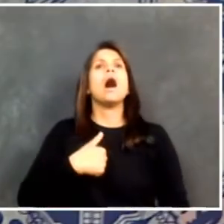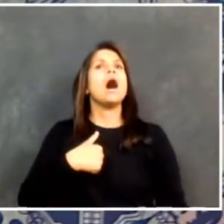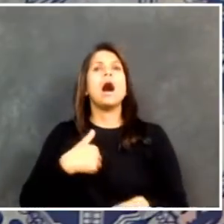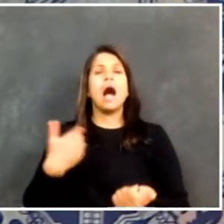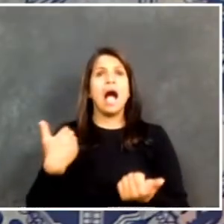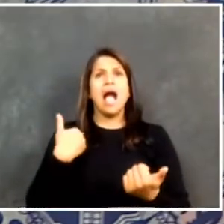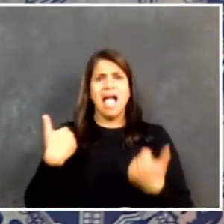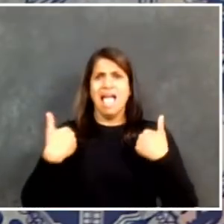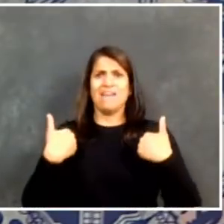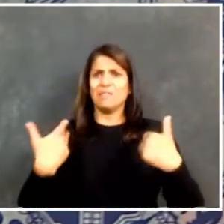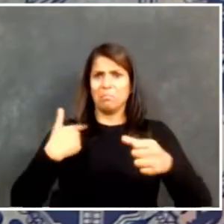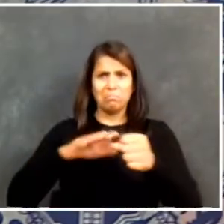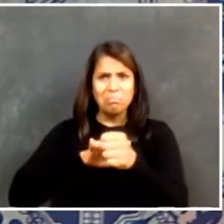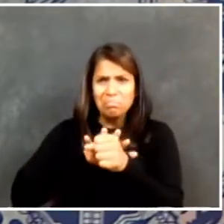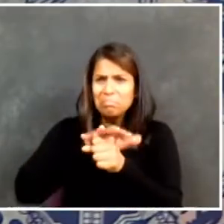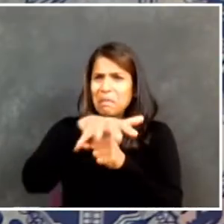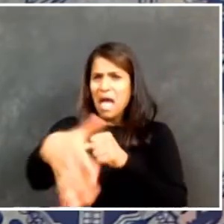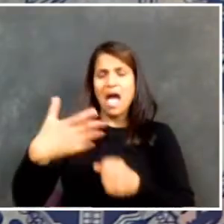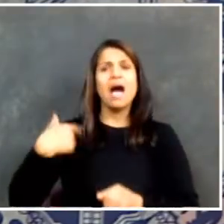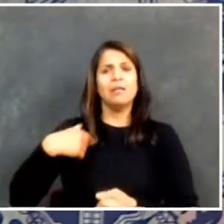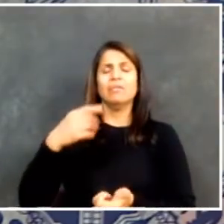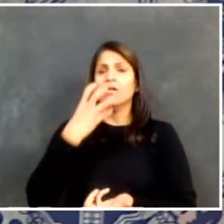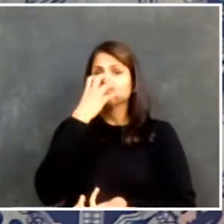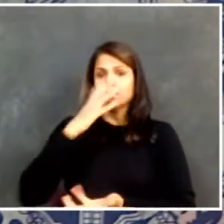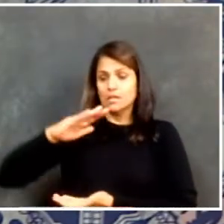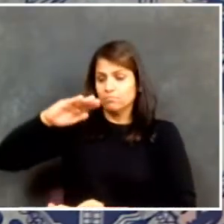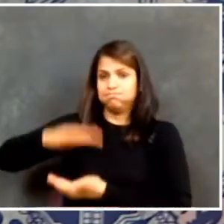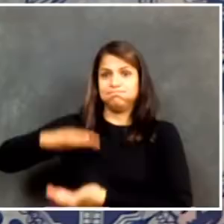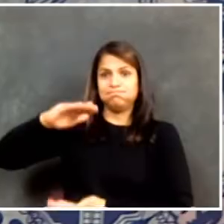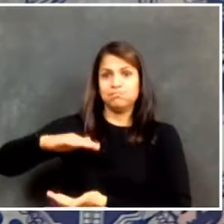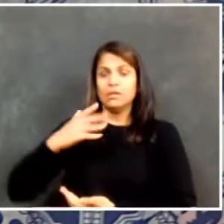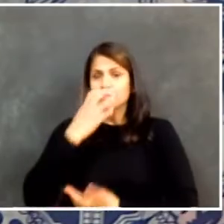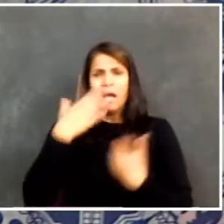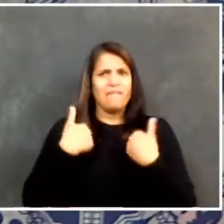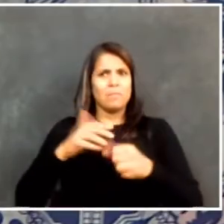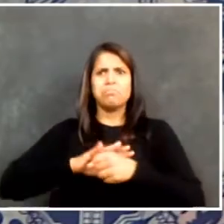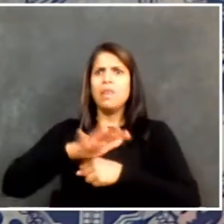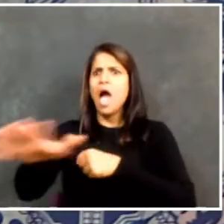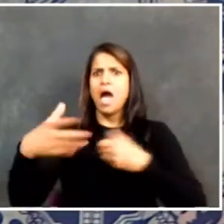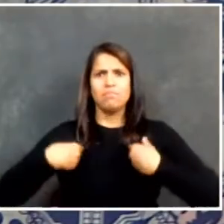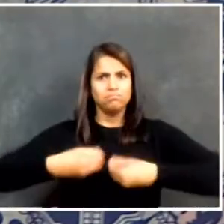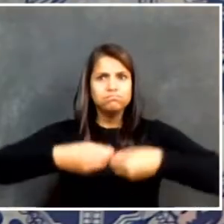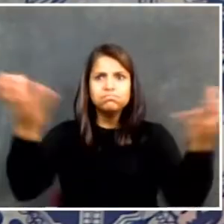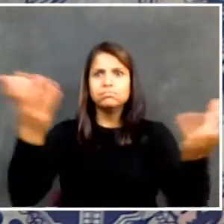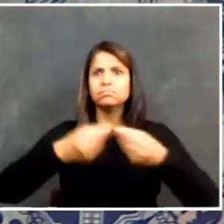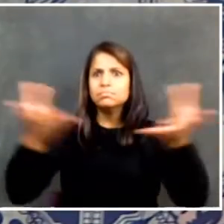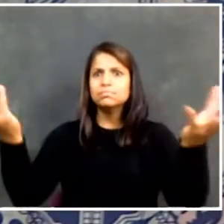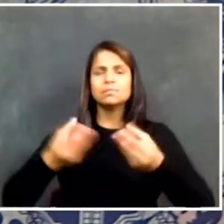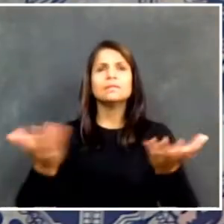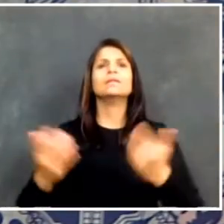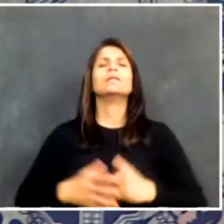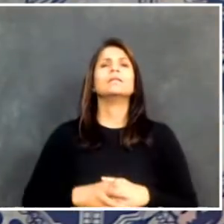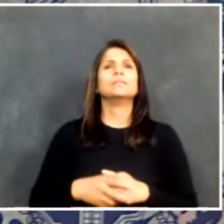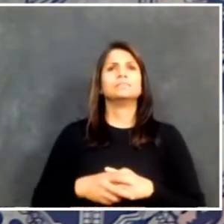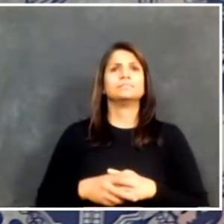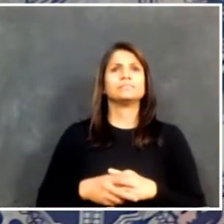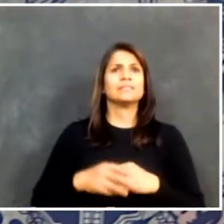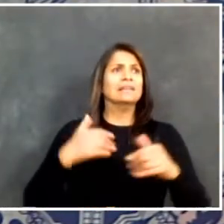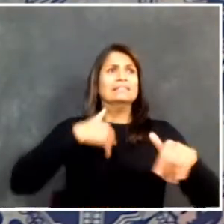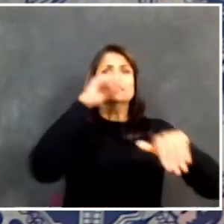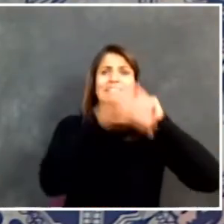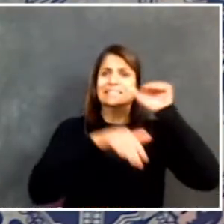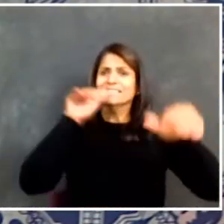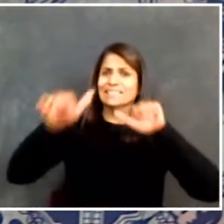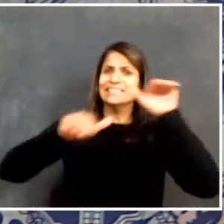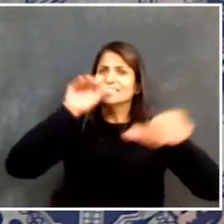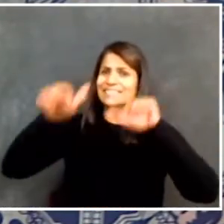hard. So the thing I warned us about constantly, the people of the city, and warned the nation honestly about, was the day when someone came